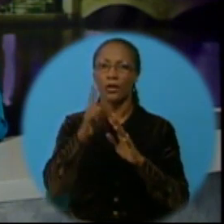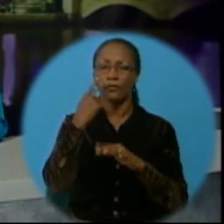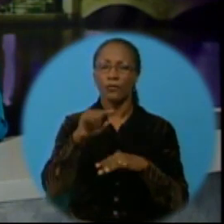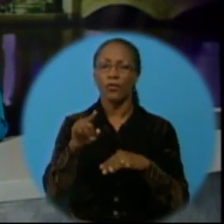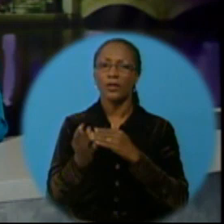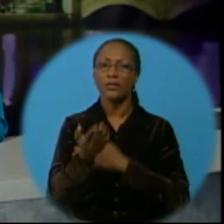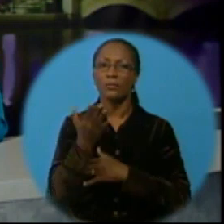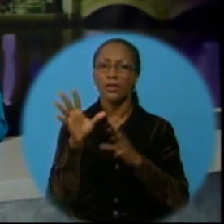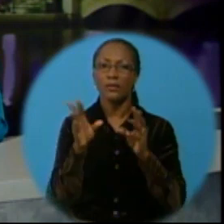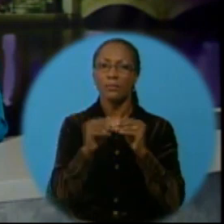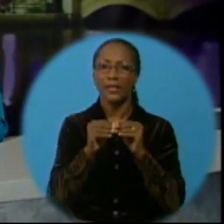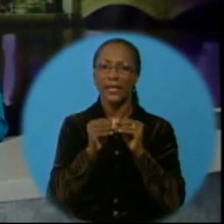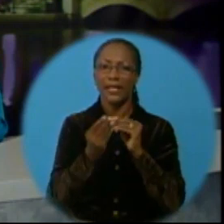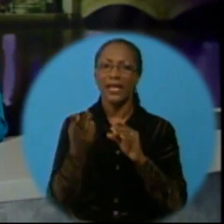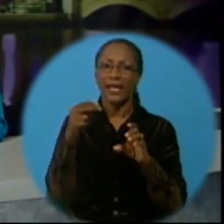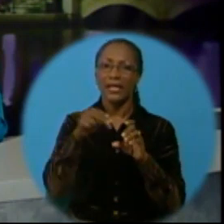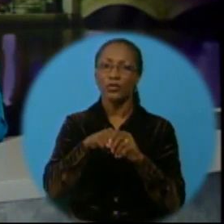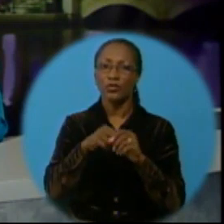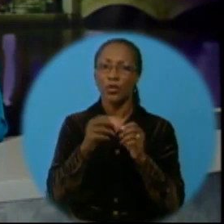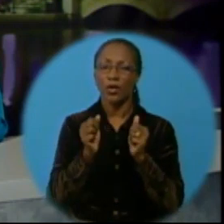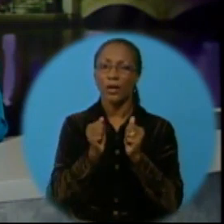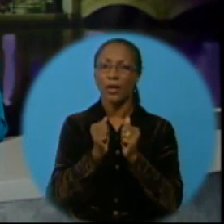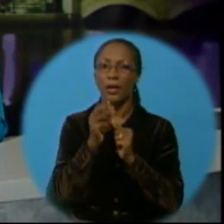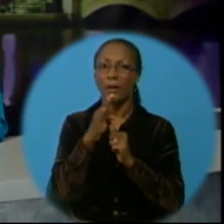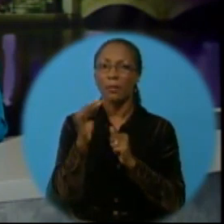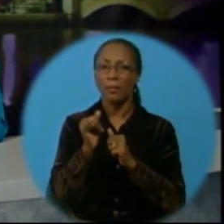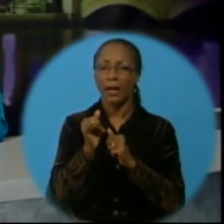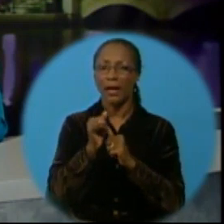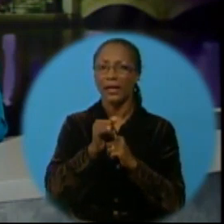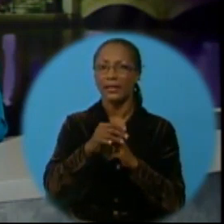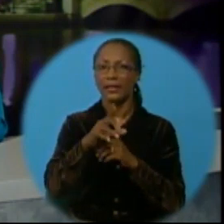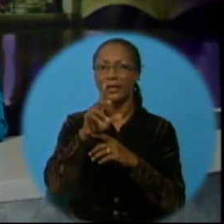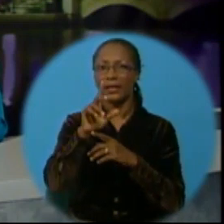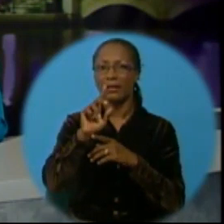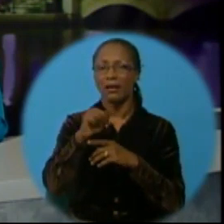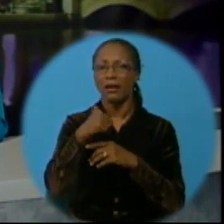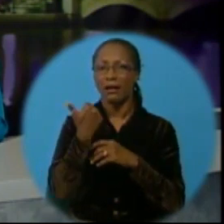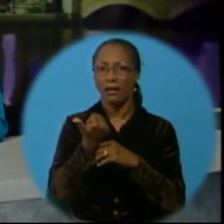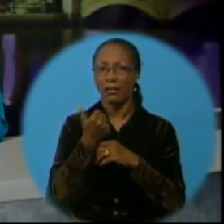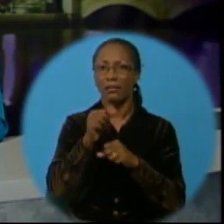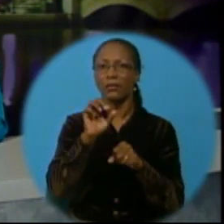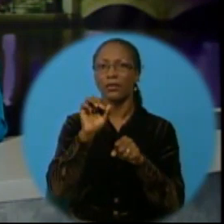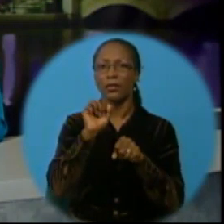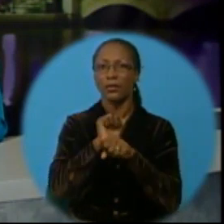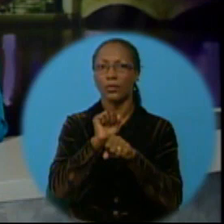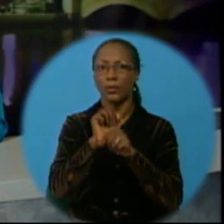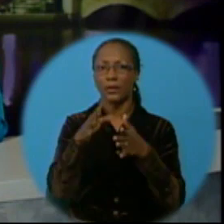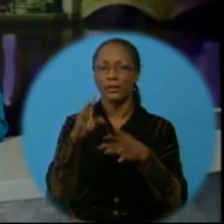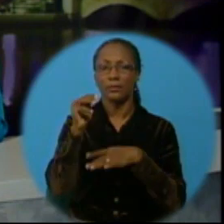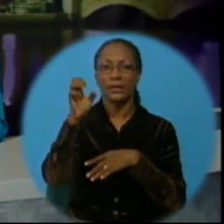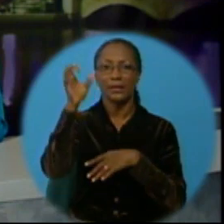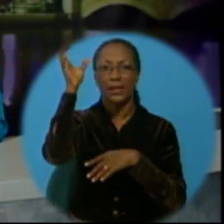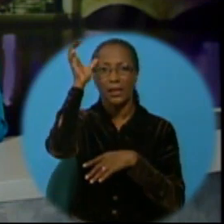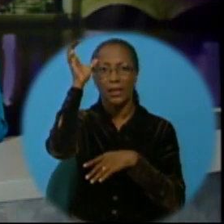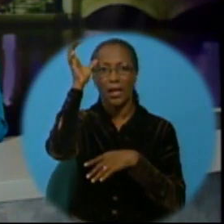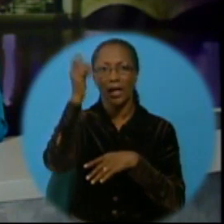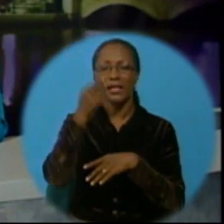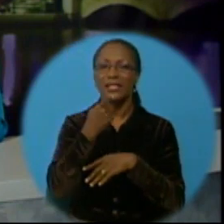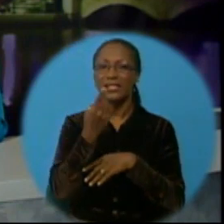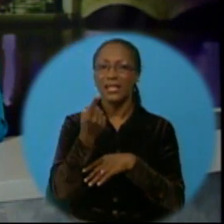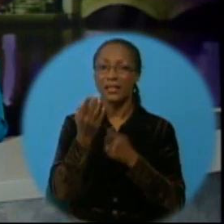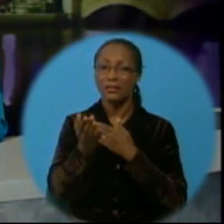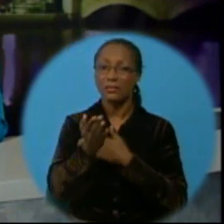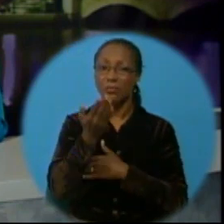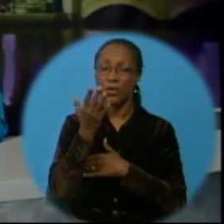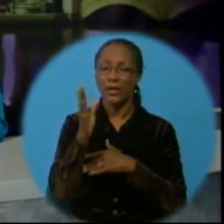joined by former Drainage Division employees at the Dalkeith Road headquarters. Mr. Clark revealed that during this morning's meeting,